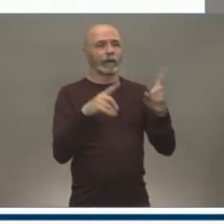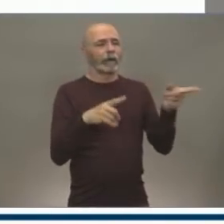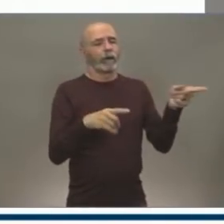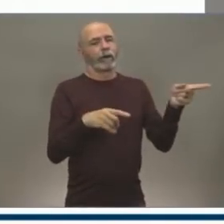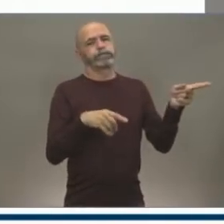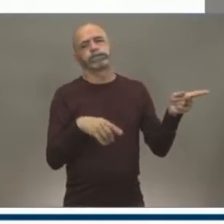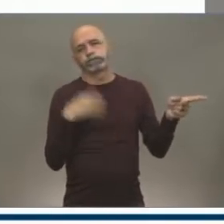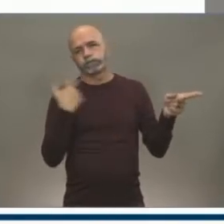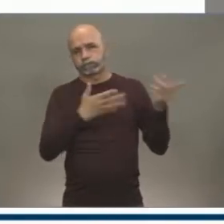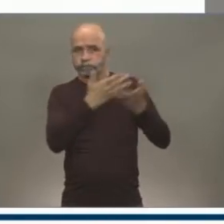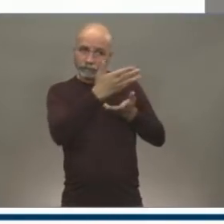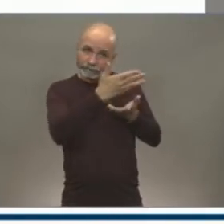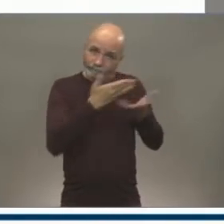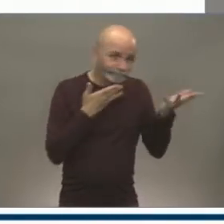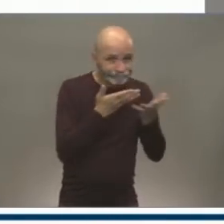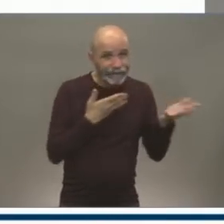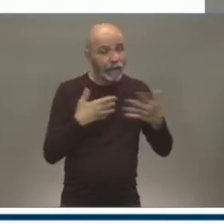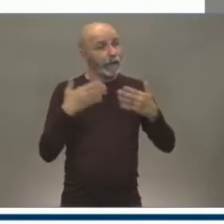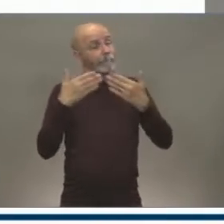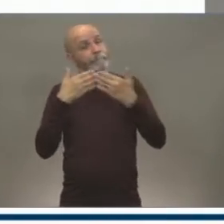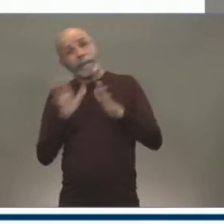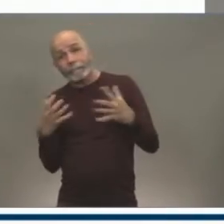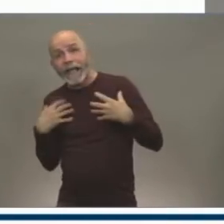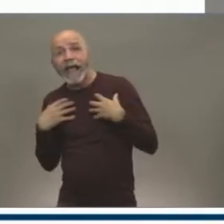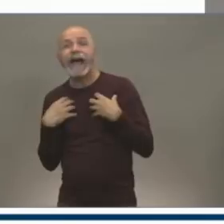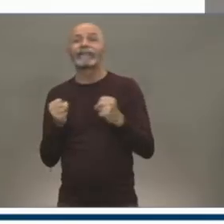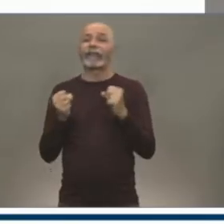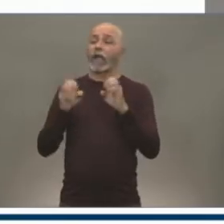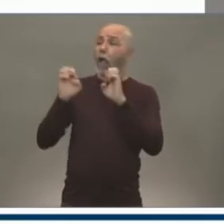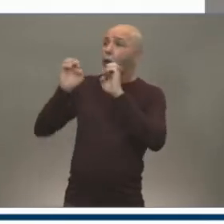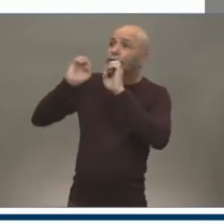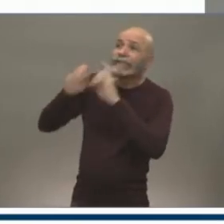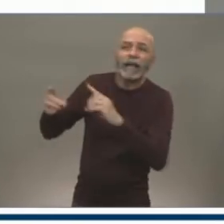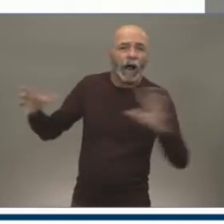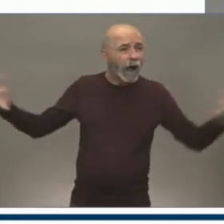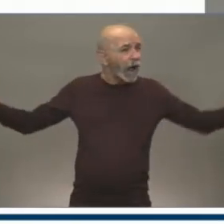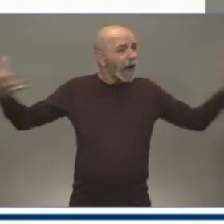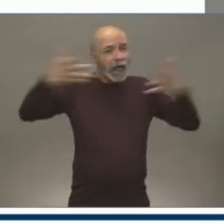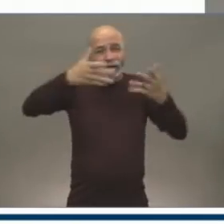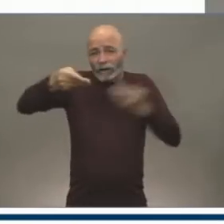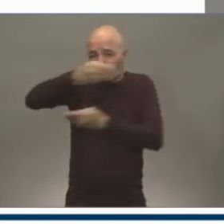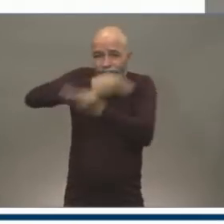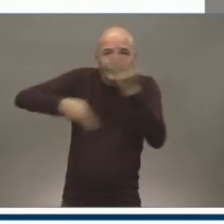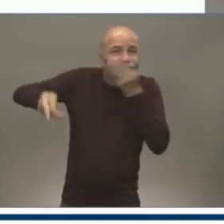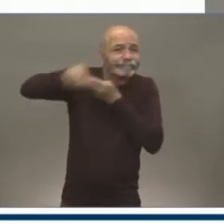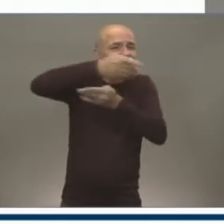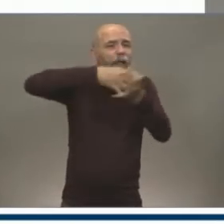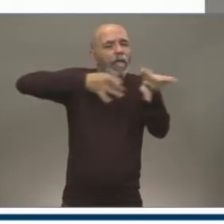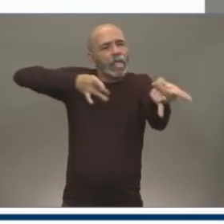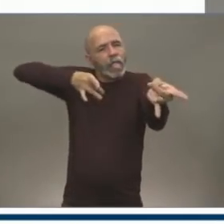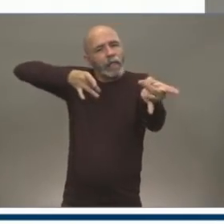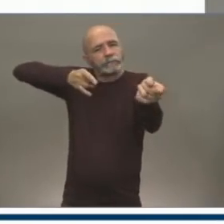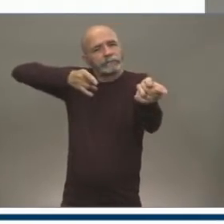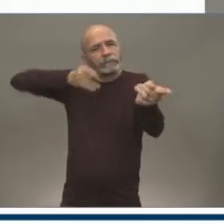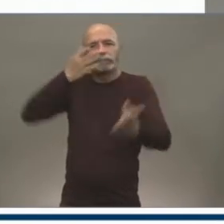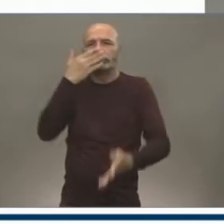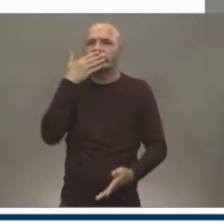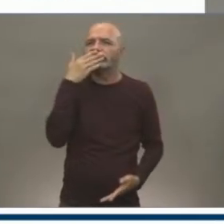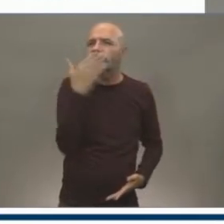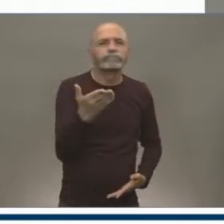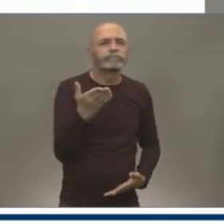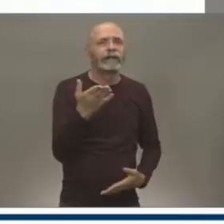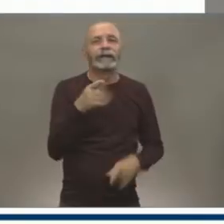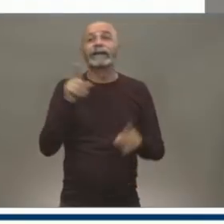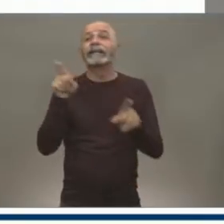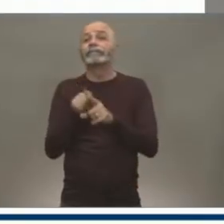interactions between public health and in the education colleagues were smoother when we had the high school in the Canning area. We